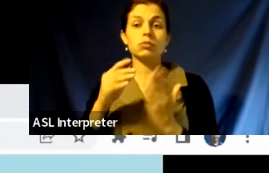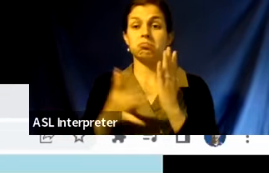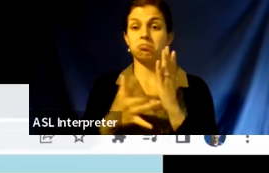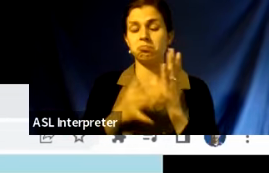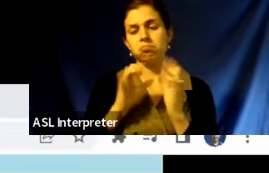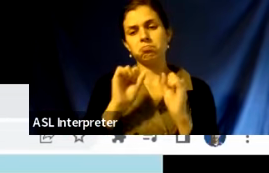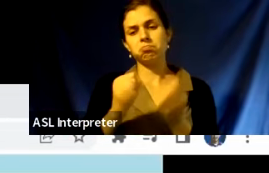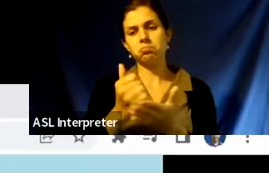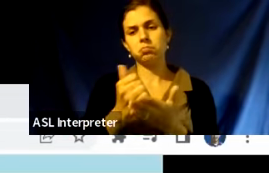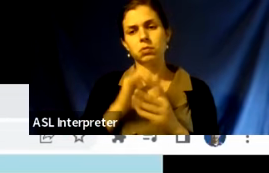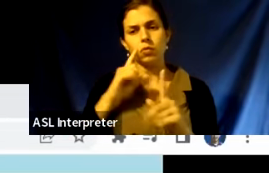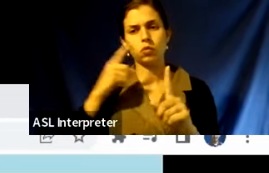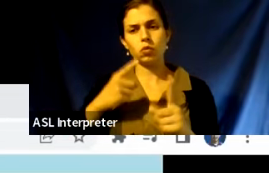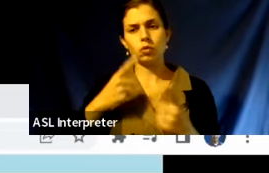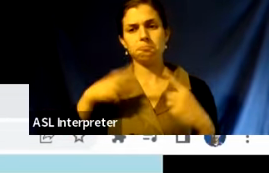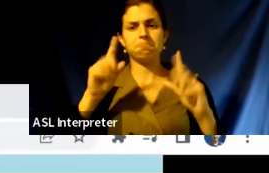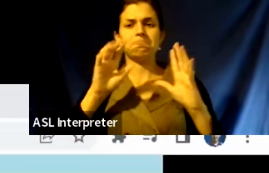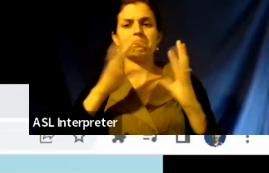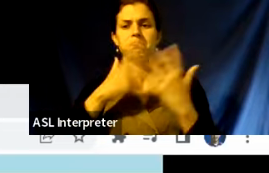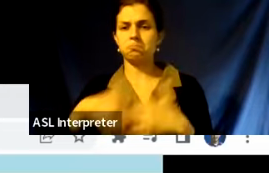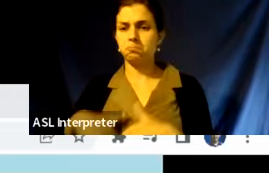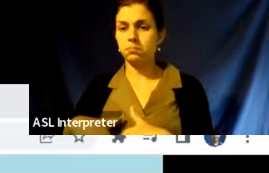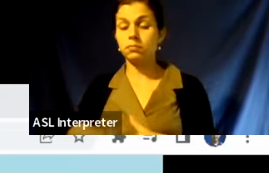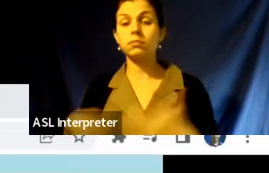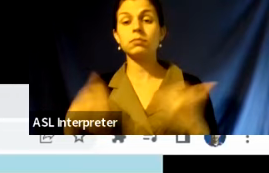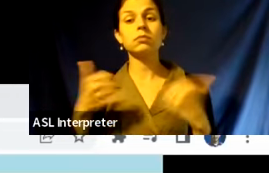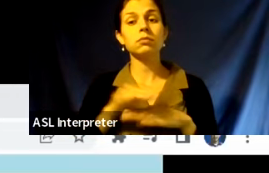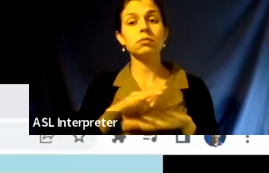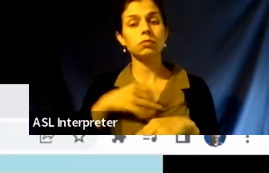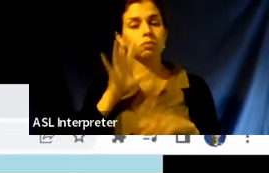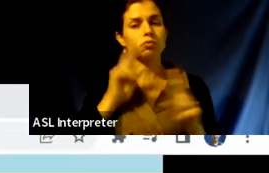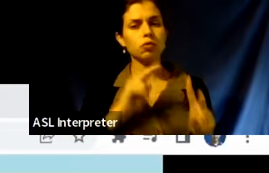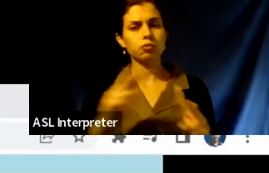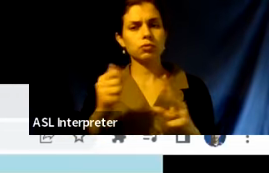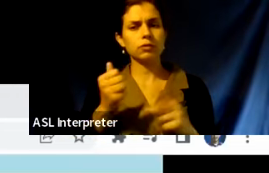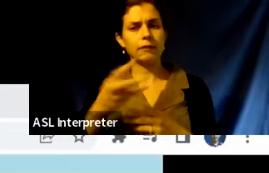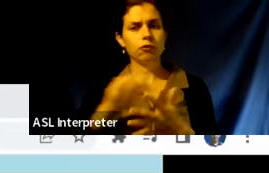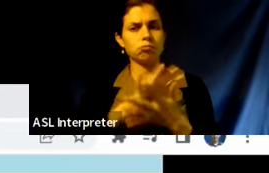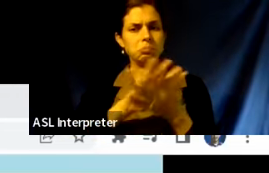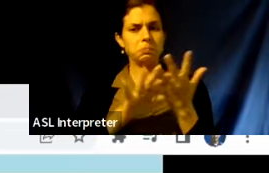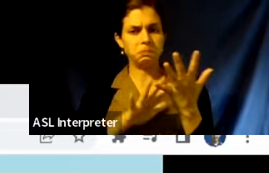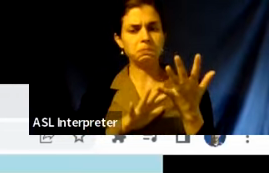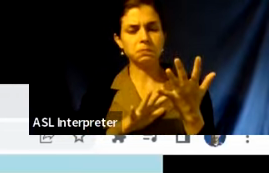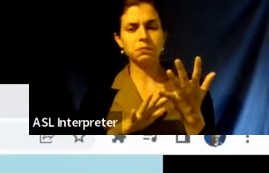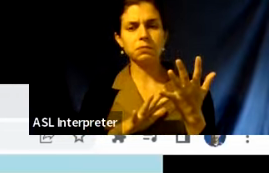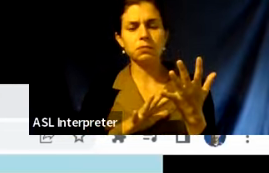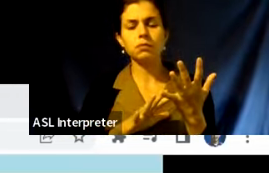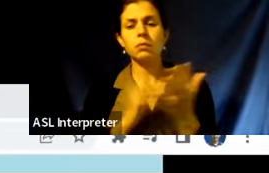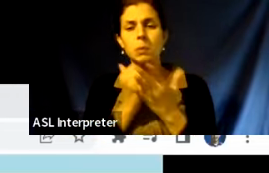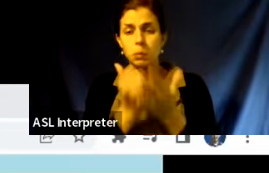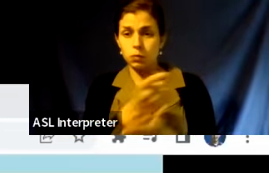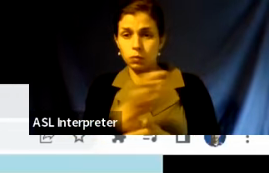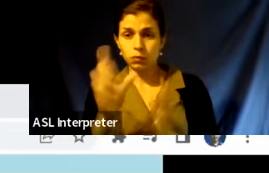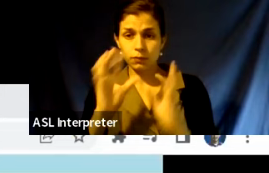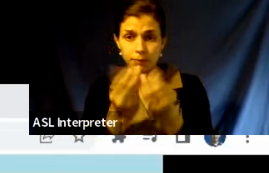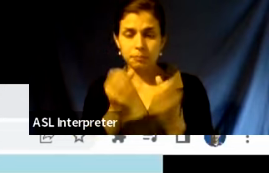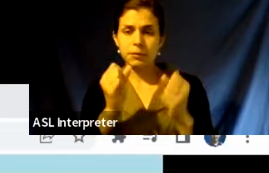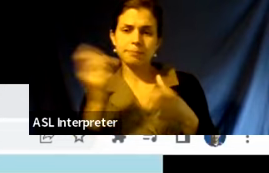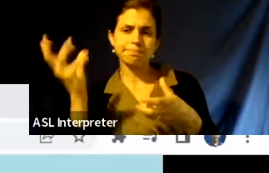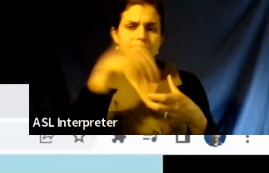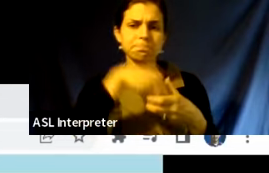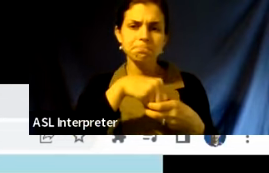So this evening, we're going to take a look at a few different things that you can do as a family to engage in your students' learning. We'll